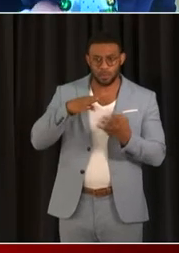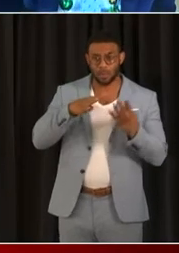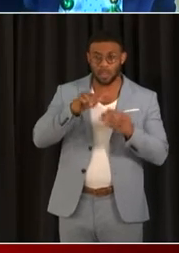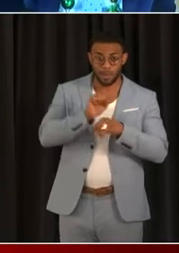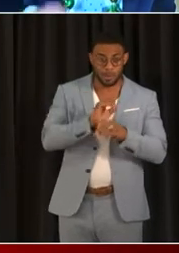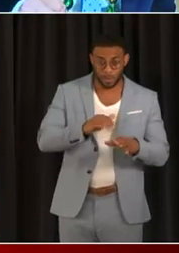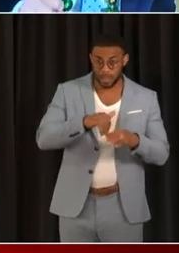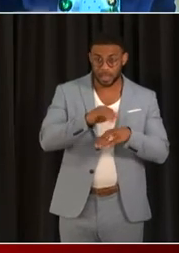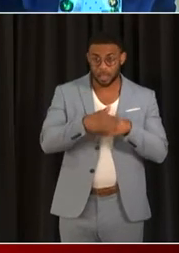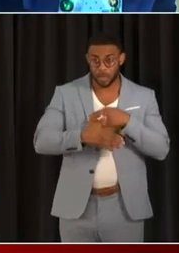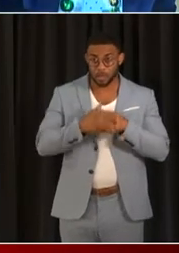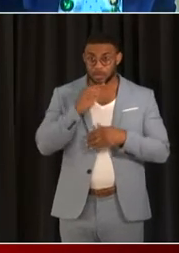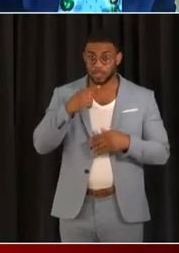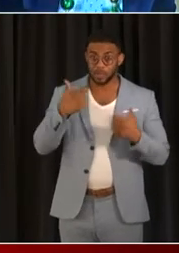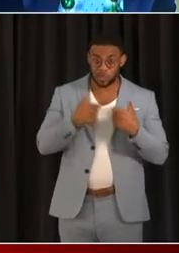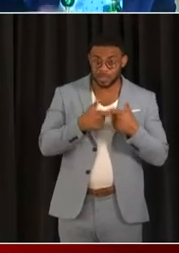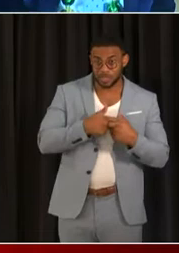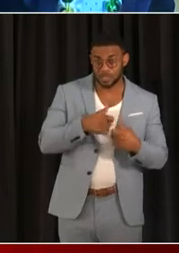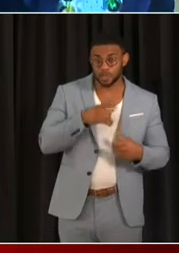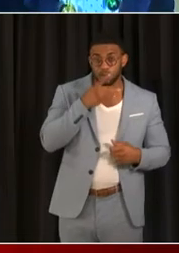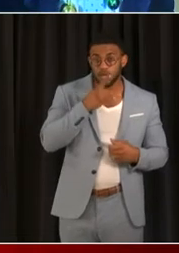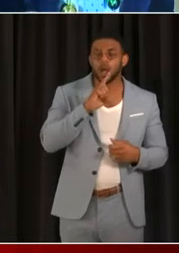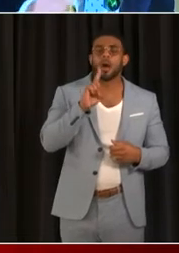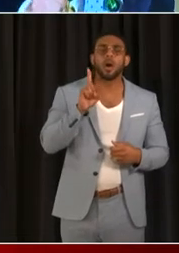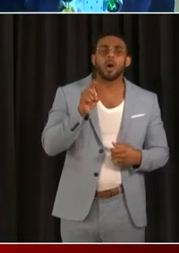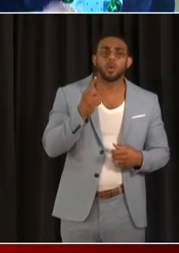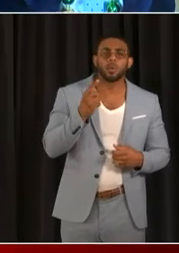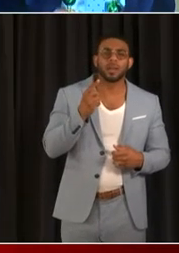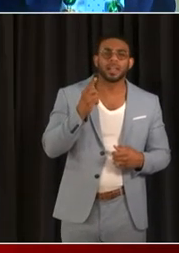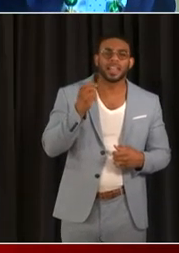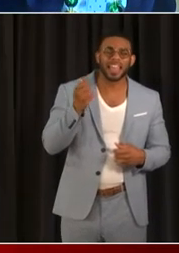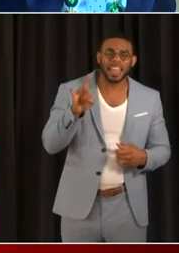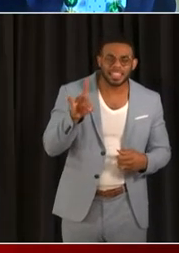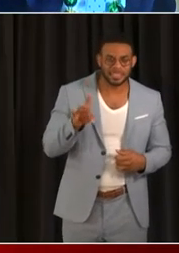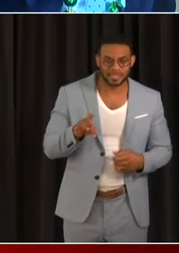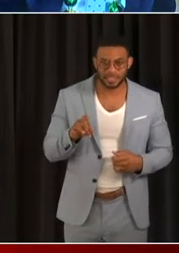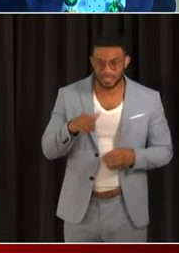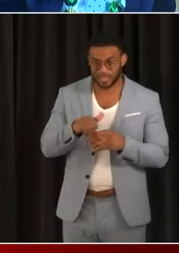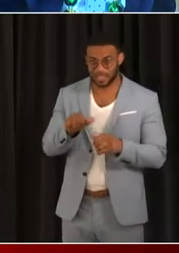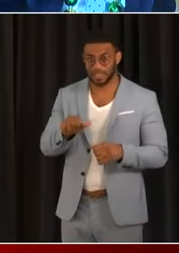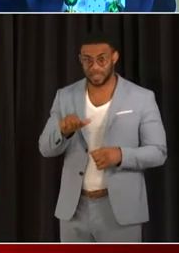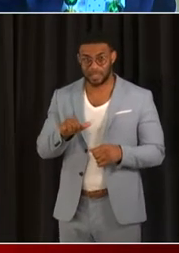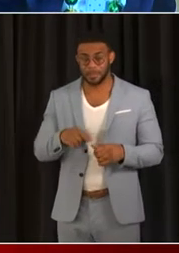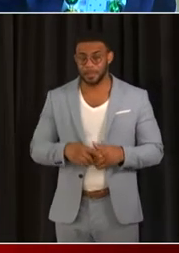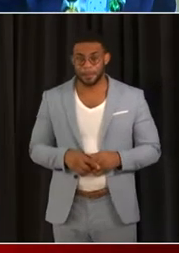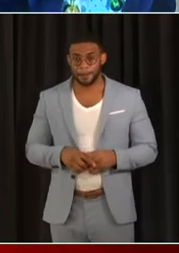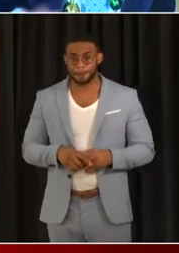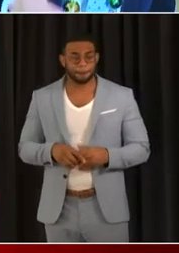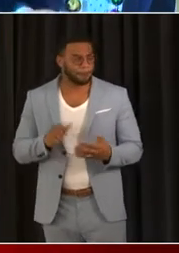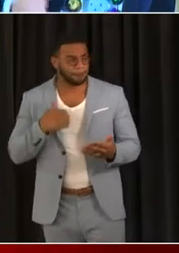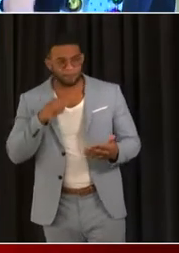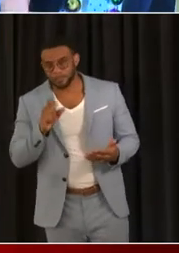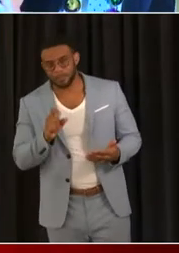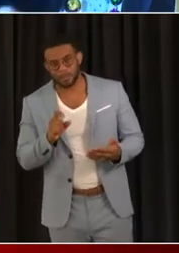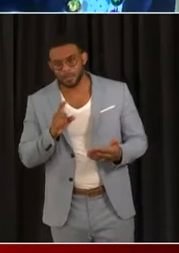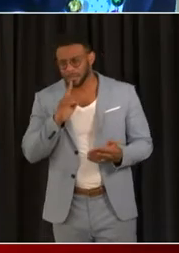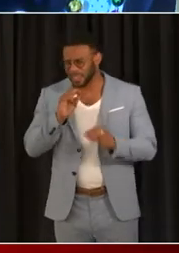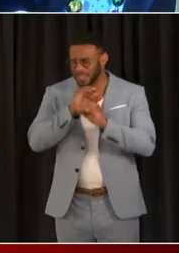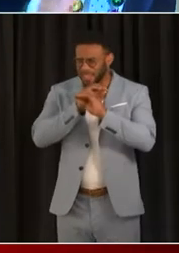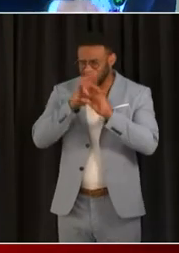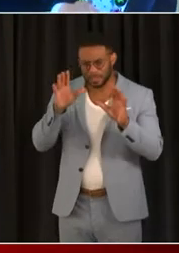stream employers in the country in the utilities. Only 18 in that sector. And so we need to